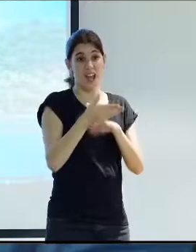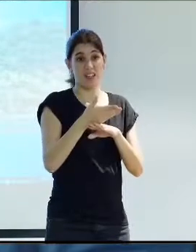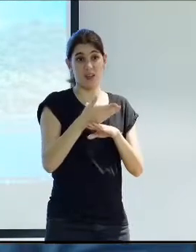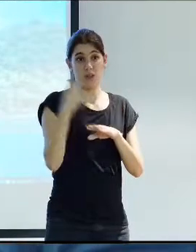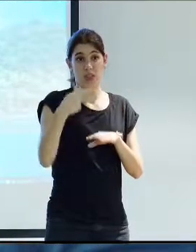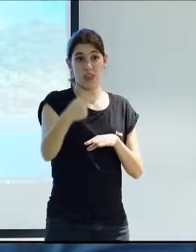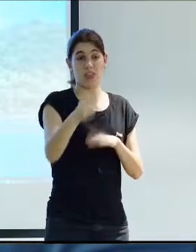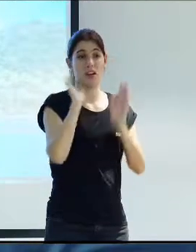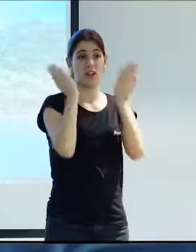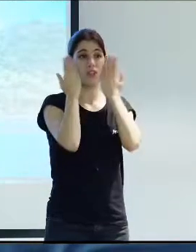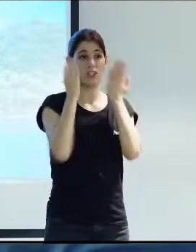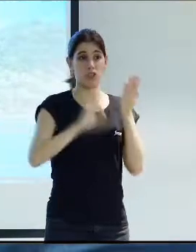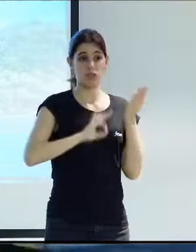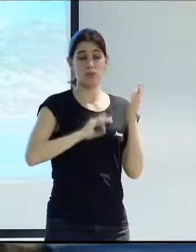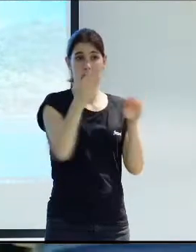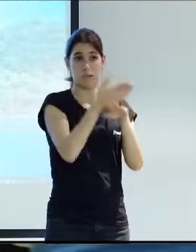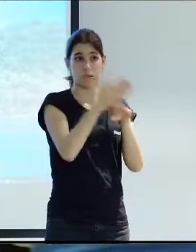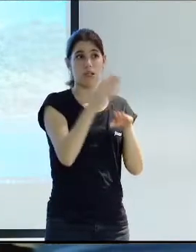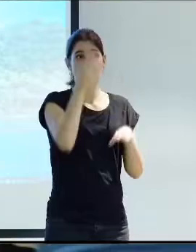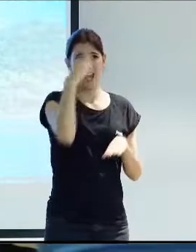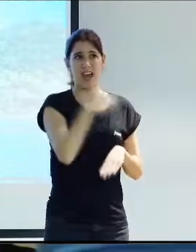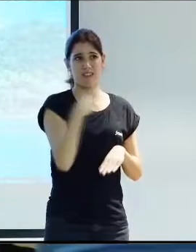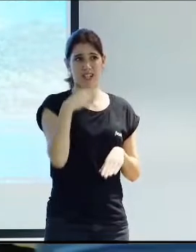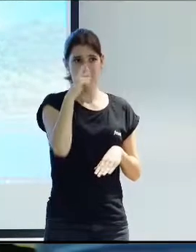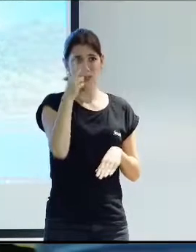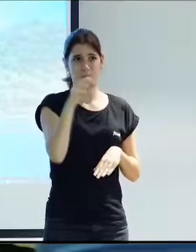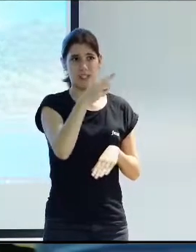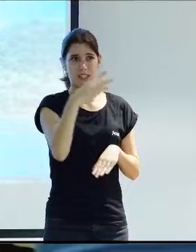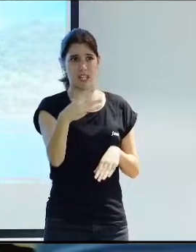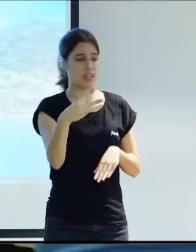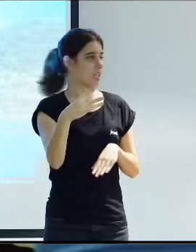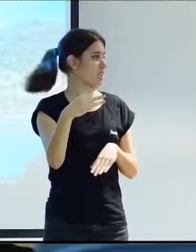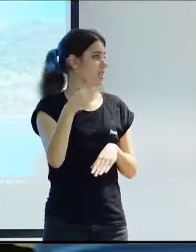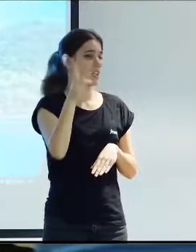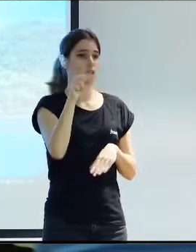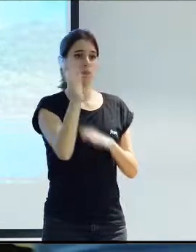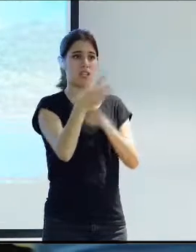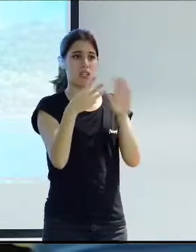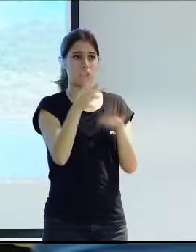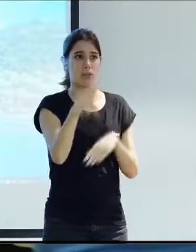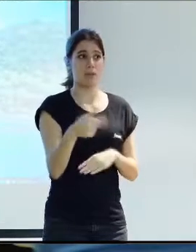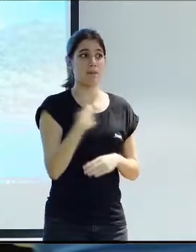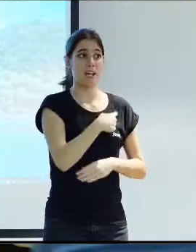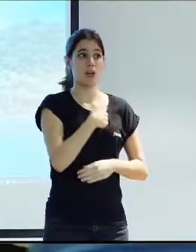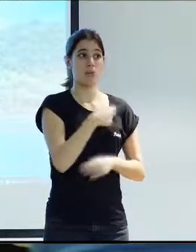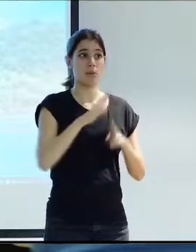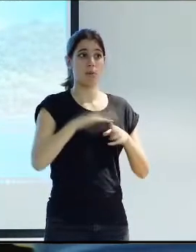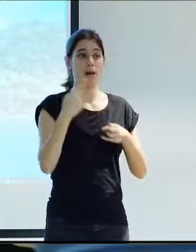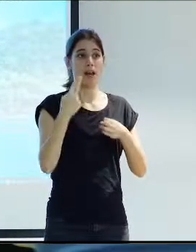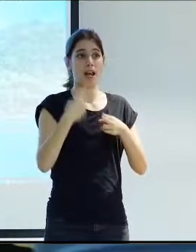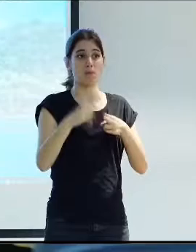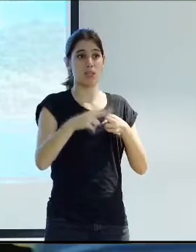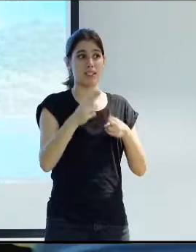has appeared in the Congress of Deputies April 2013, and in 2018 in the